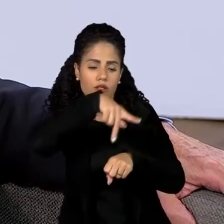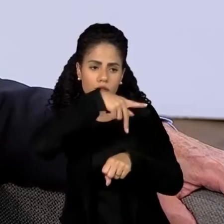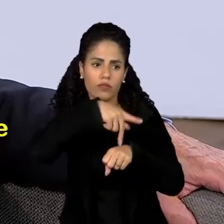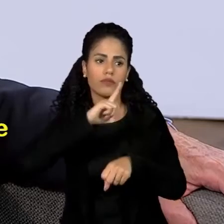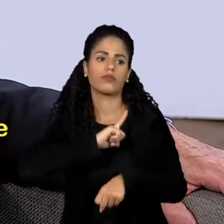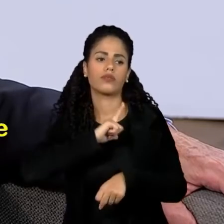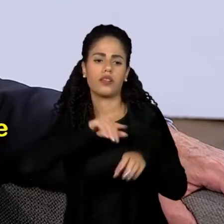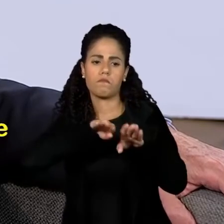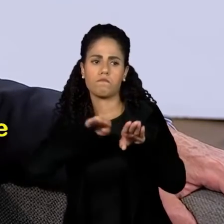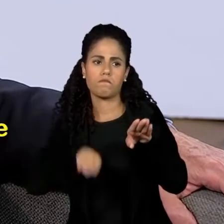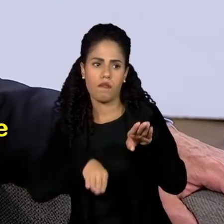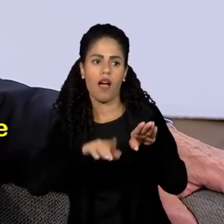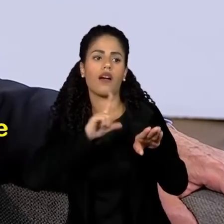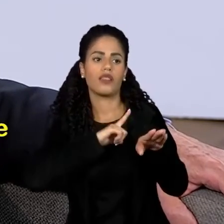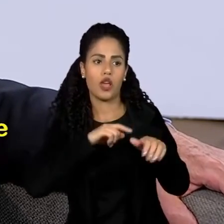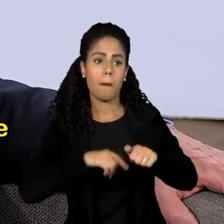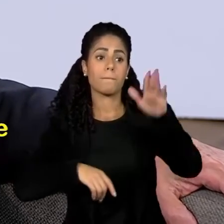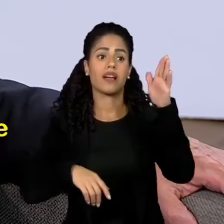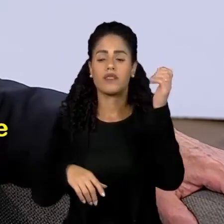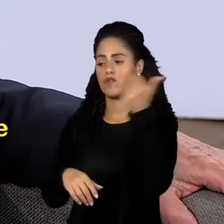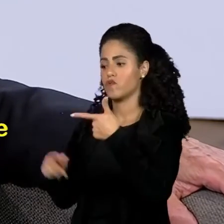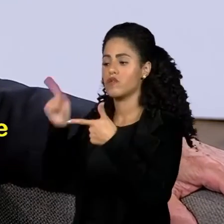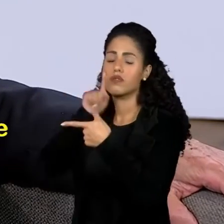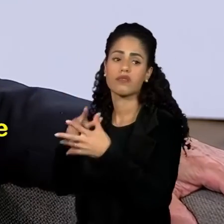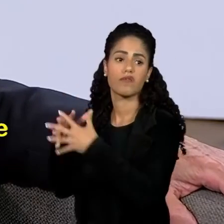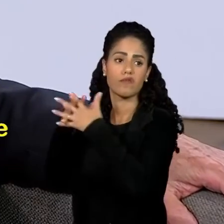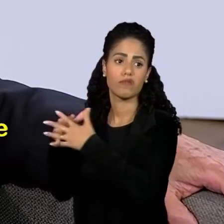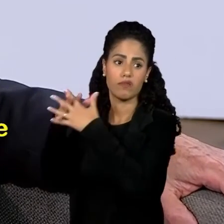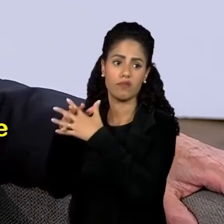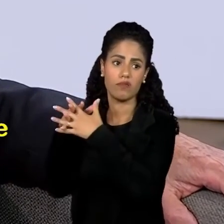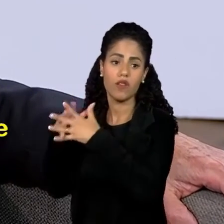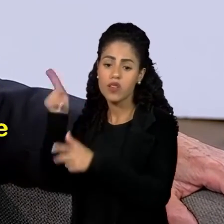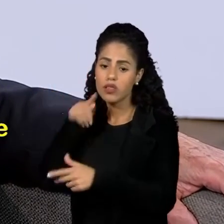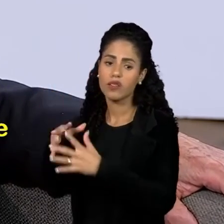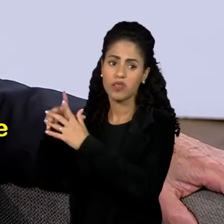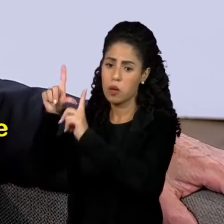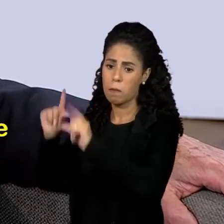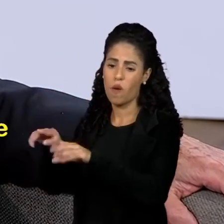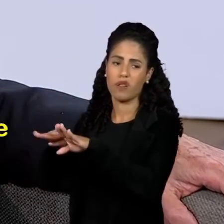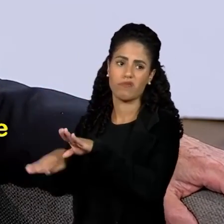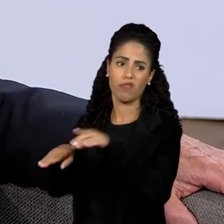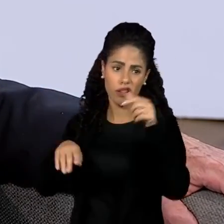inequalities. And so I think it's even more important that Brazil address these issues of inequality.